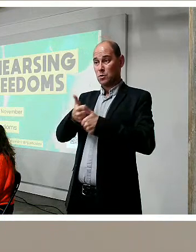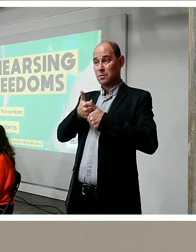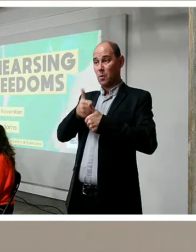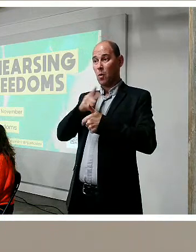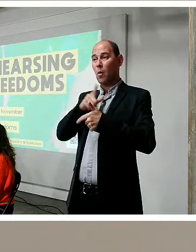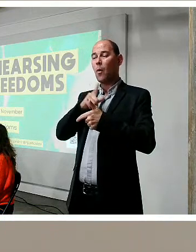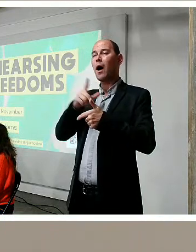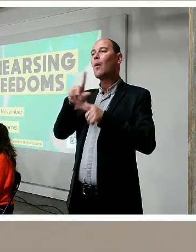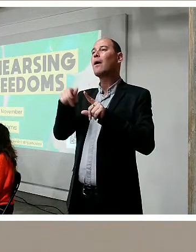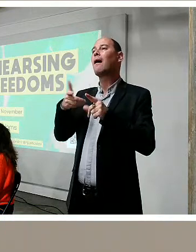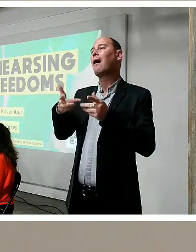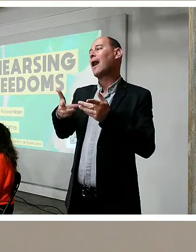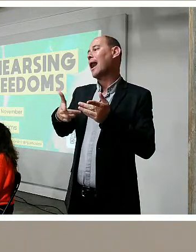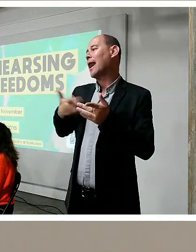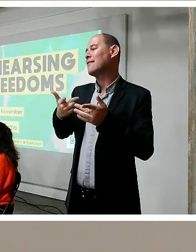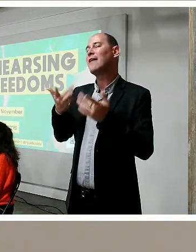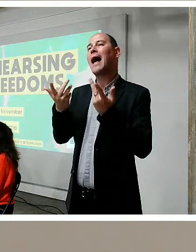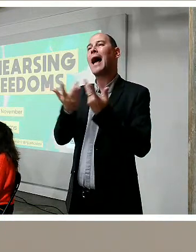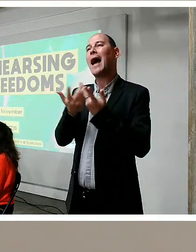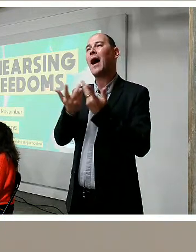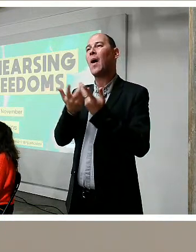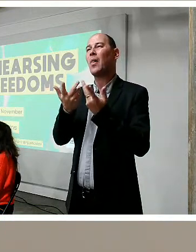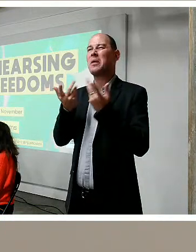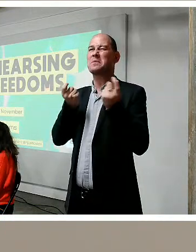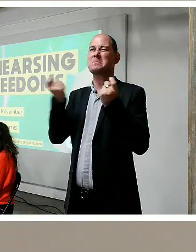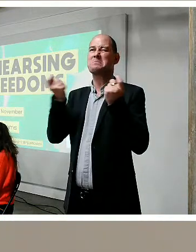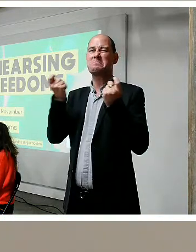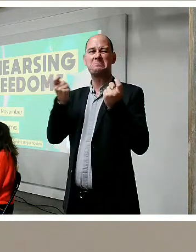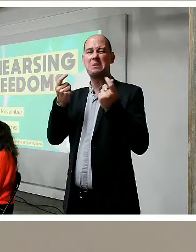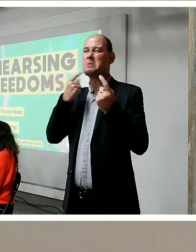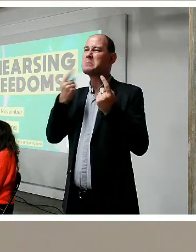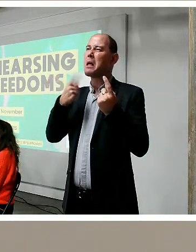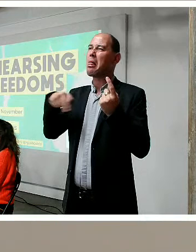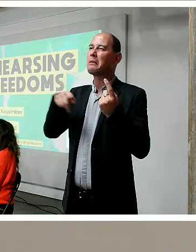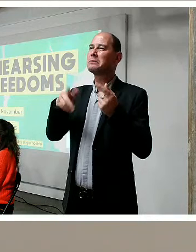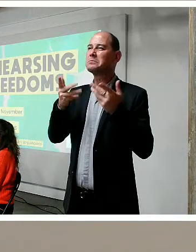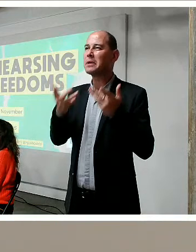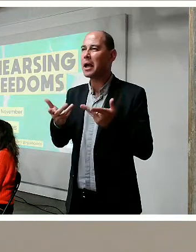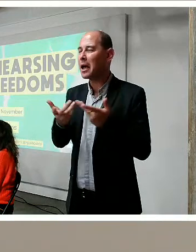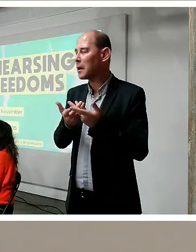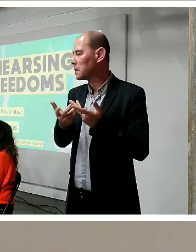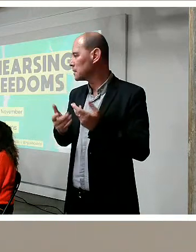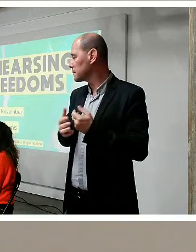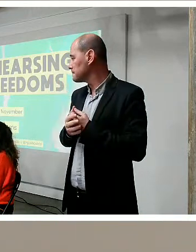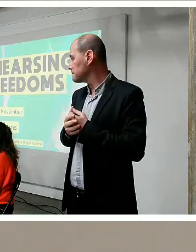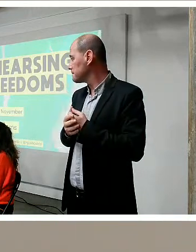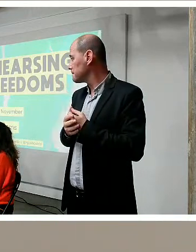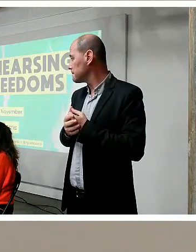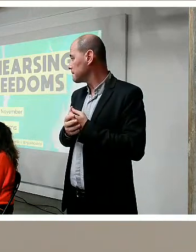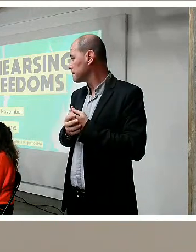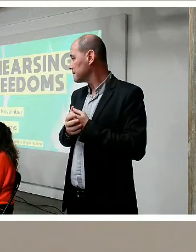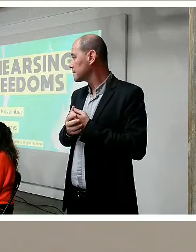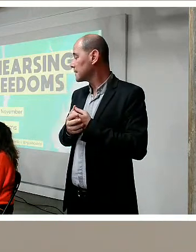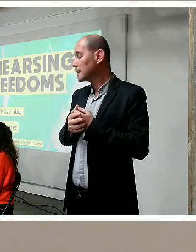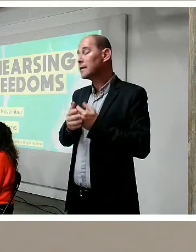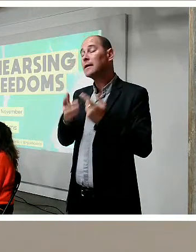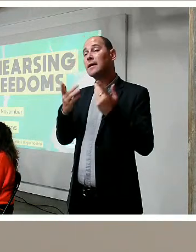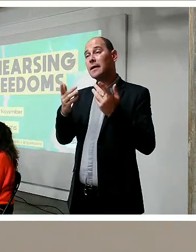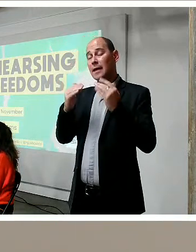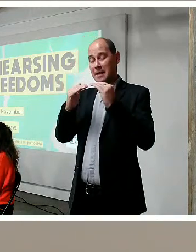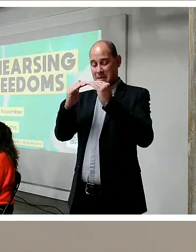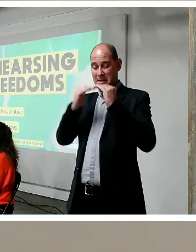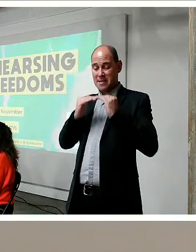capitalism tells us we must, or it could be a PIP application, a deficit-based assessment that is interpreted